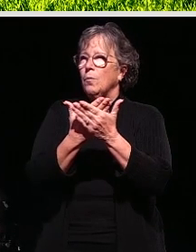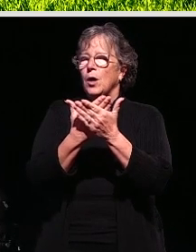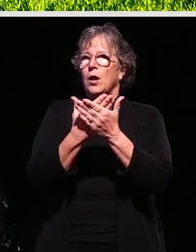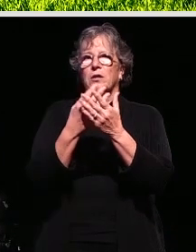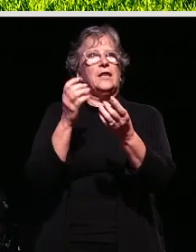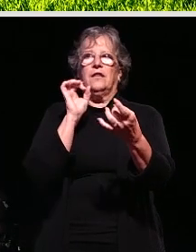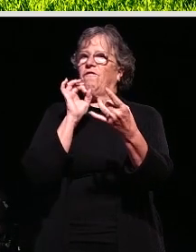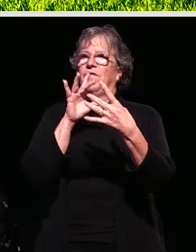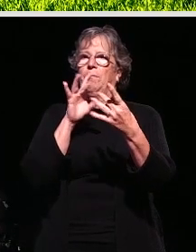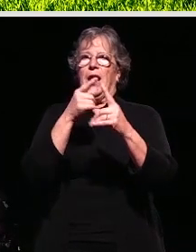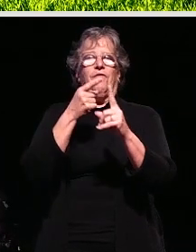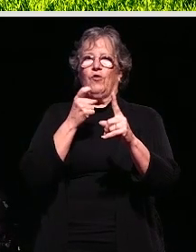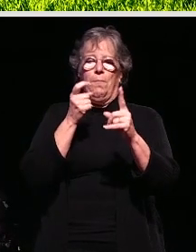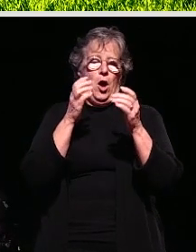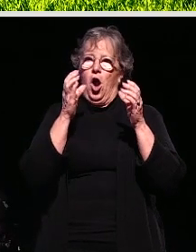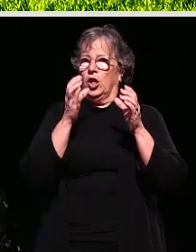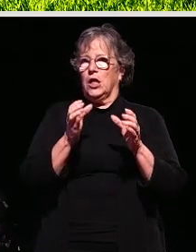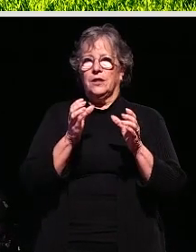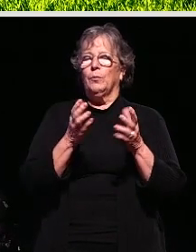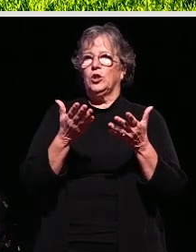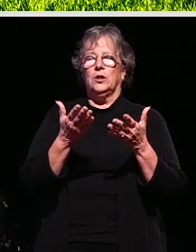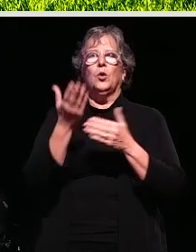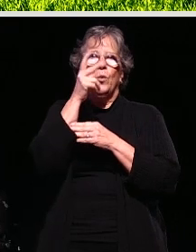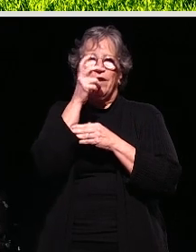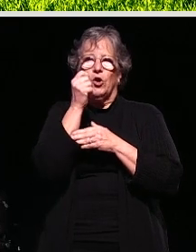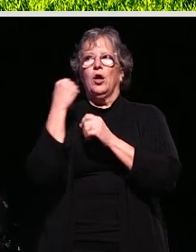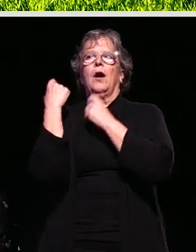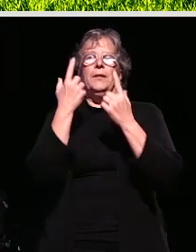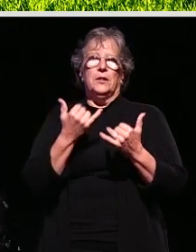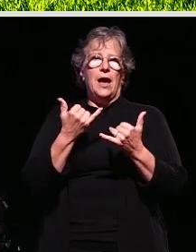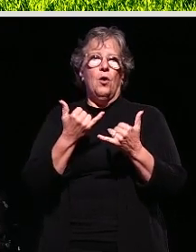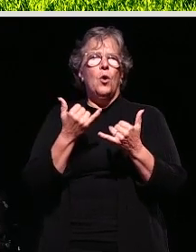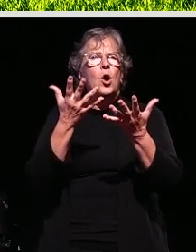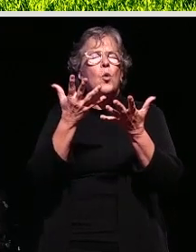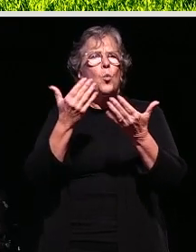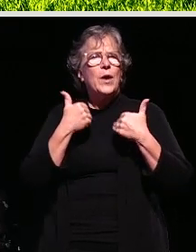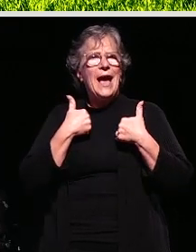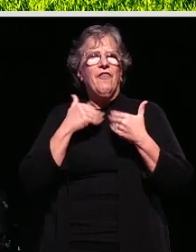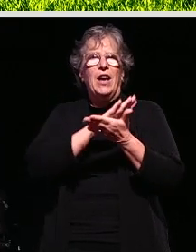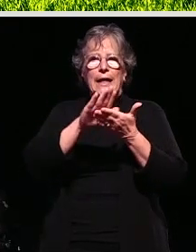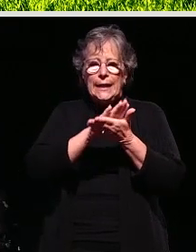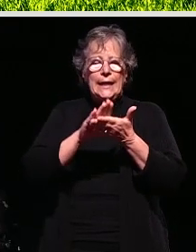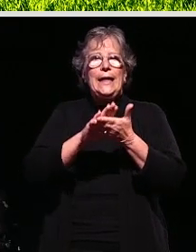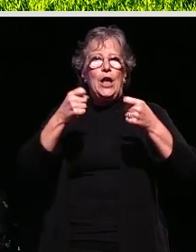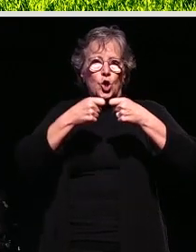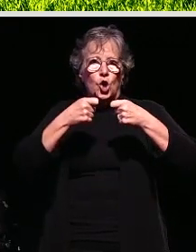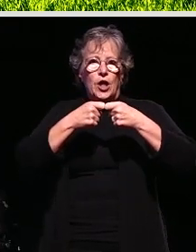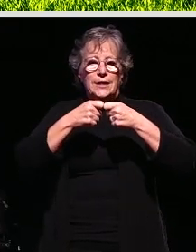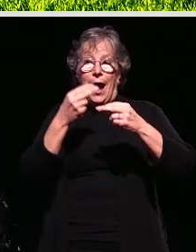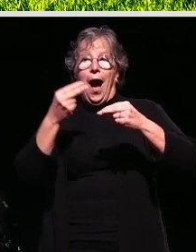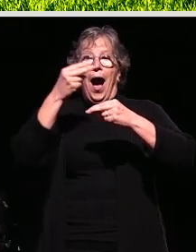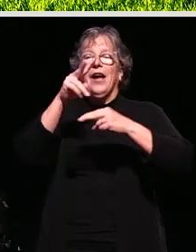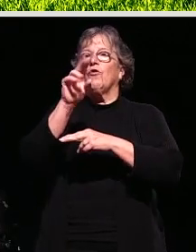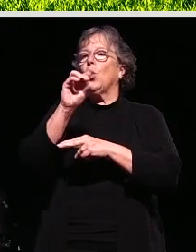years. We break this trade-off at Clean Crop with our patented clean current high voltage cold plasma system that uses